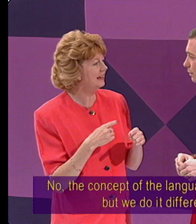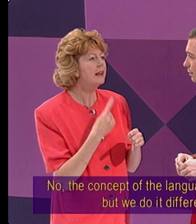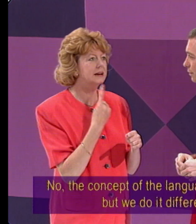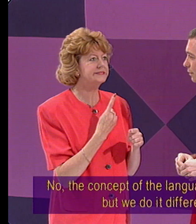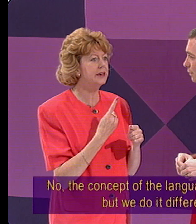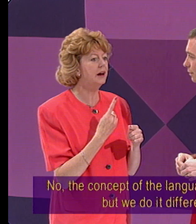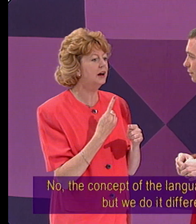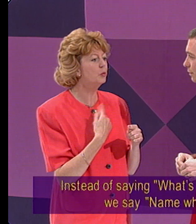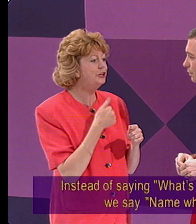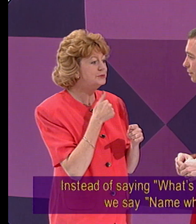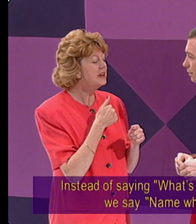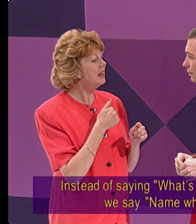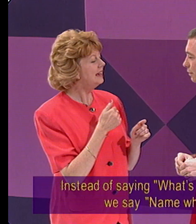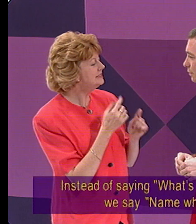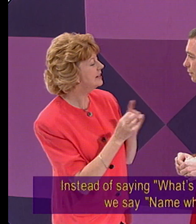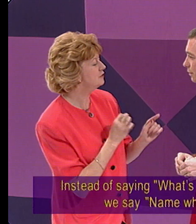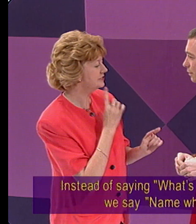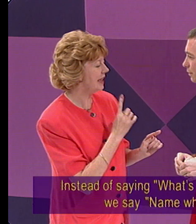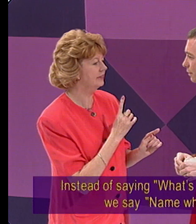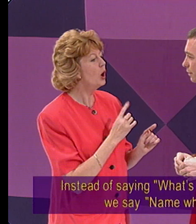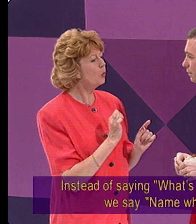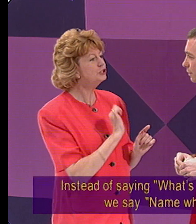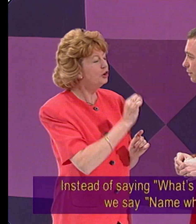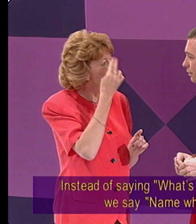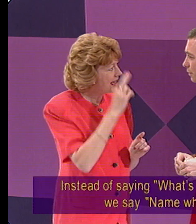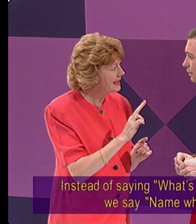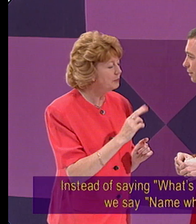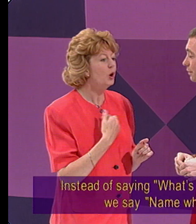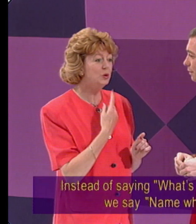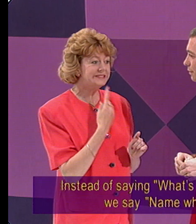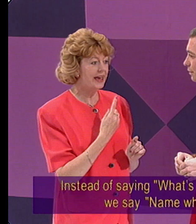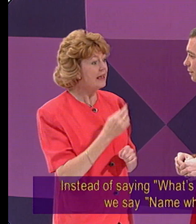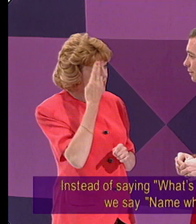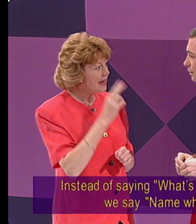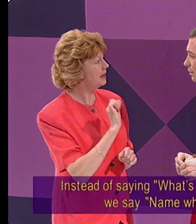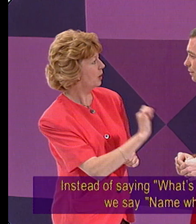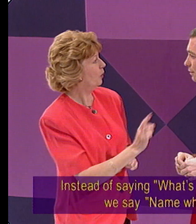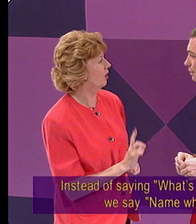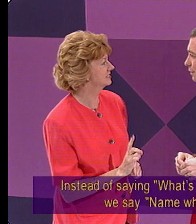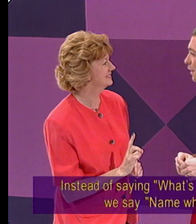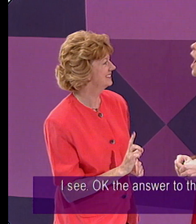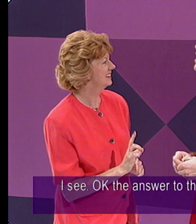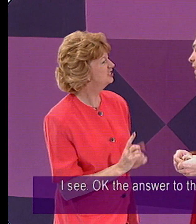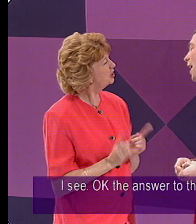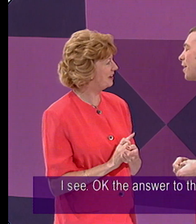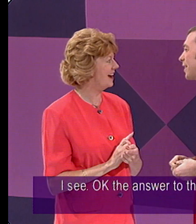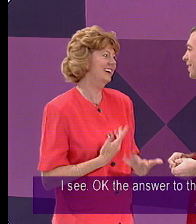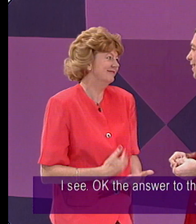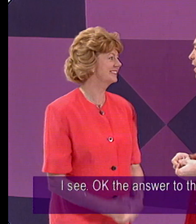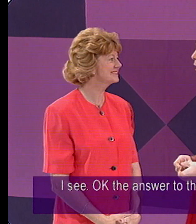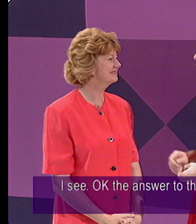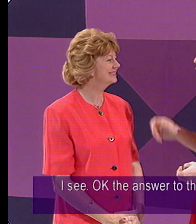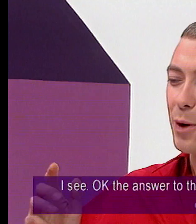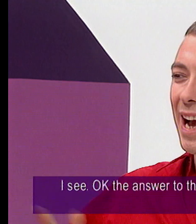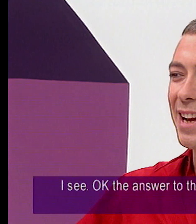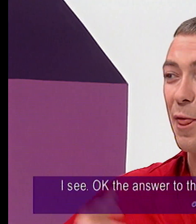differently. Like, say, we use, instead of staying, what's your name? We say, name what? I see. To do it now.